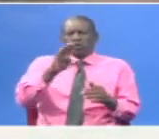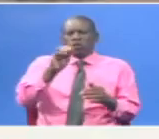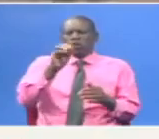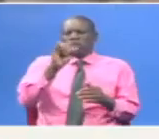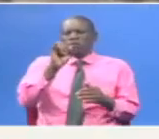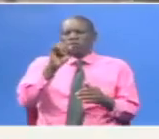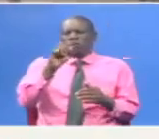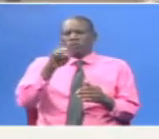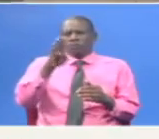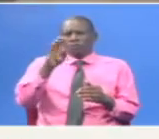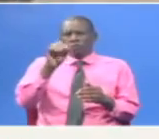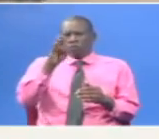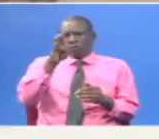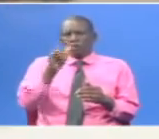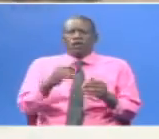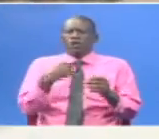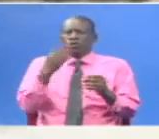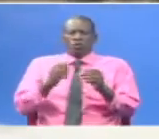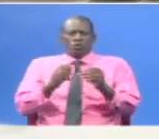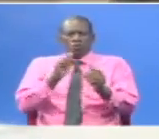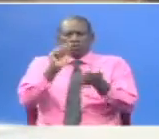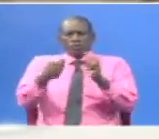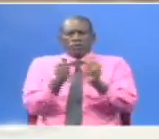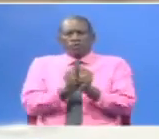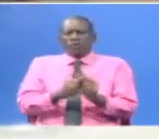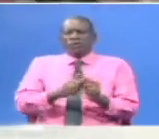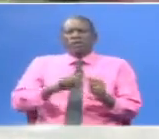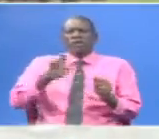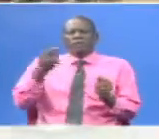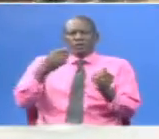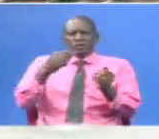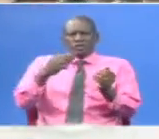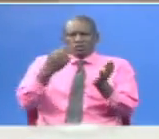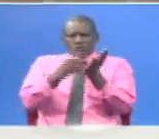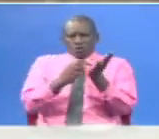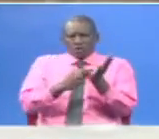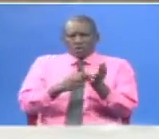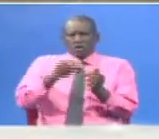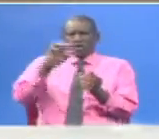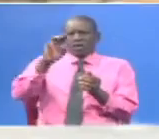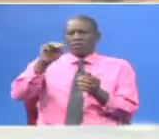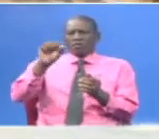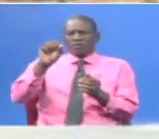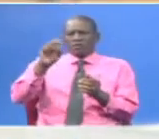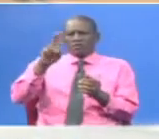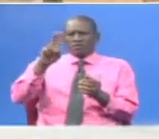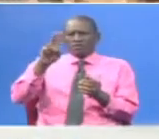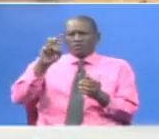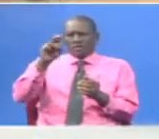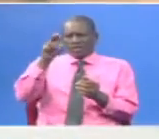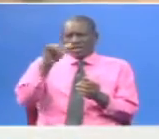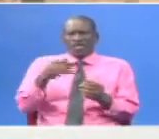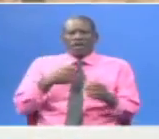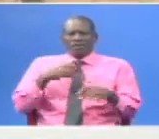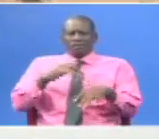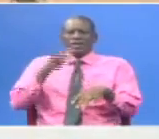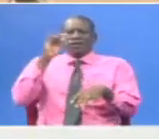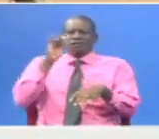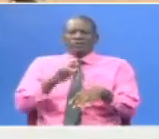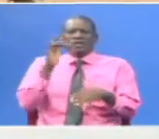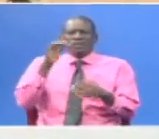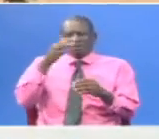challenged President Museveni in the 2021 general election, has been on the receiving end of the regime that has clamped down on any voice raised against